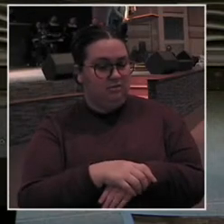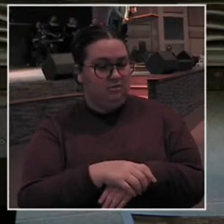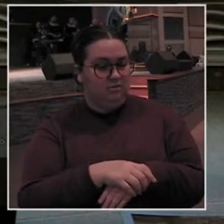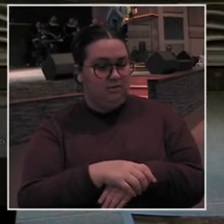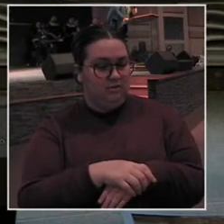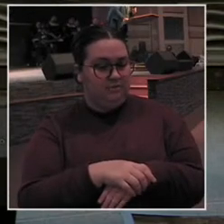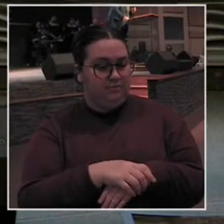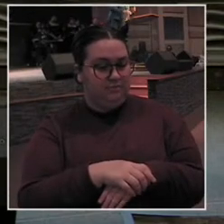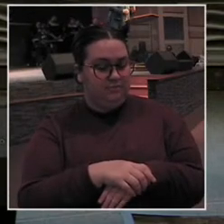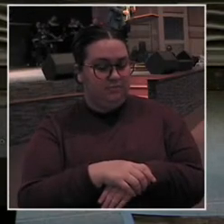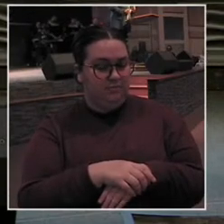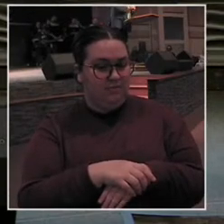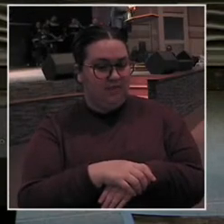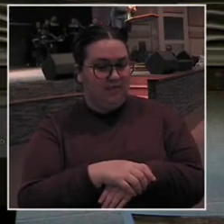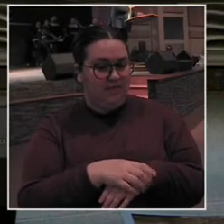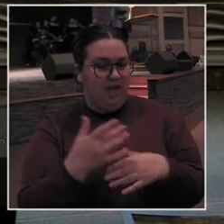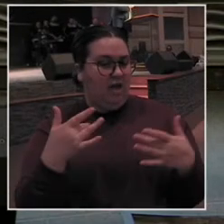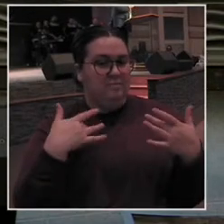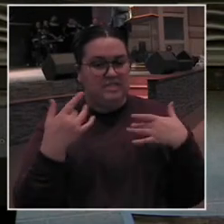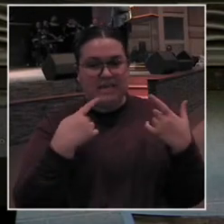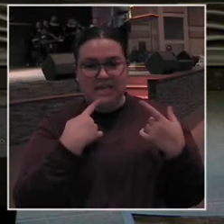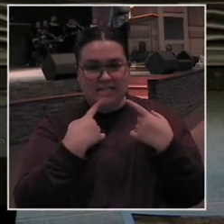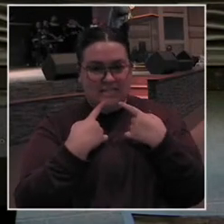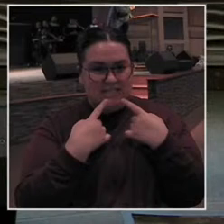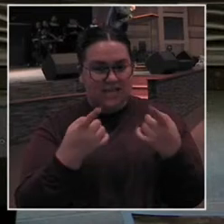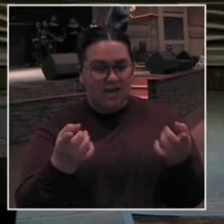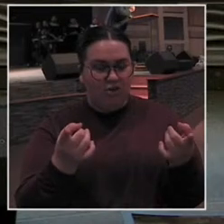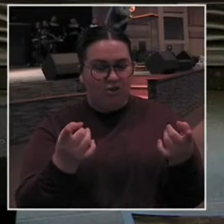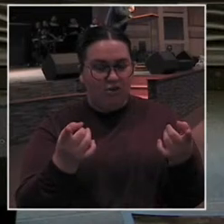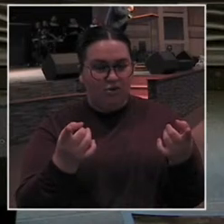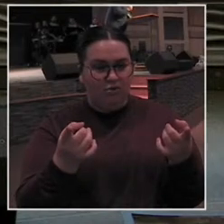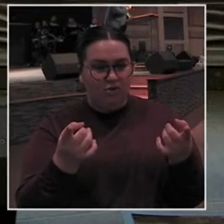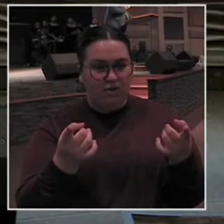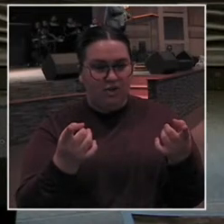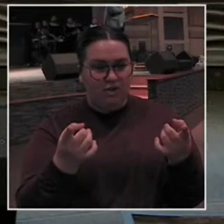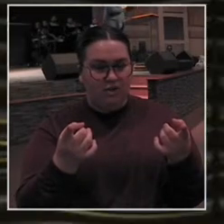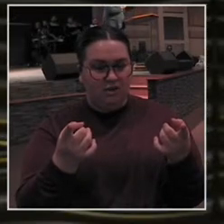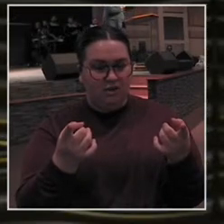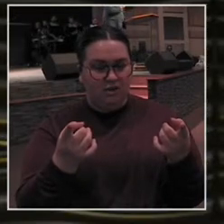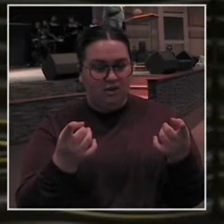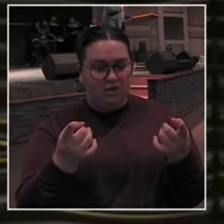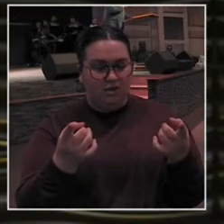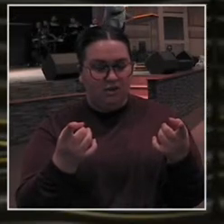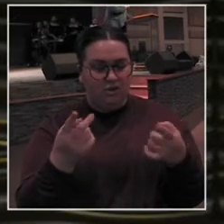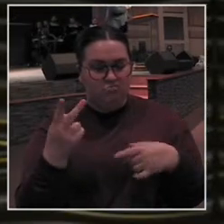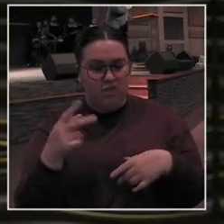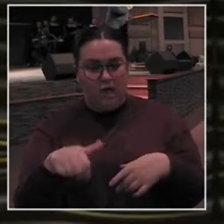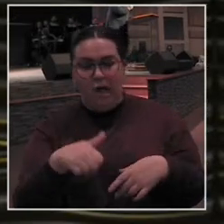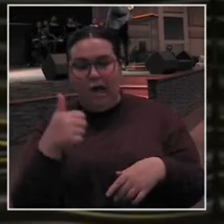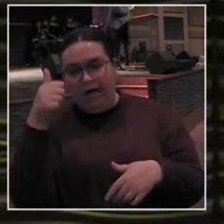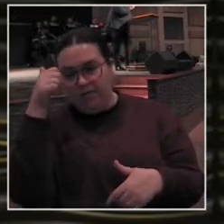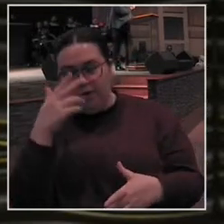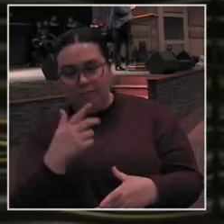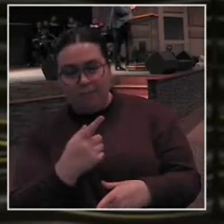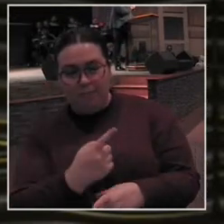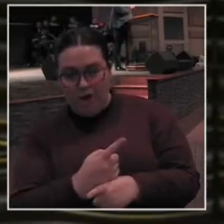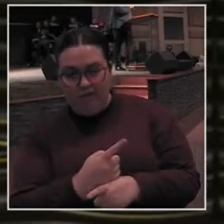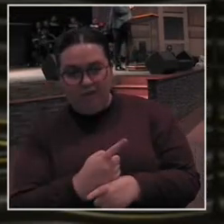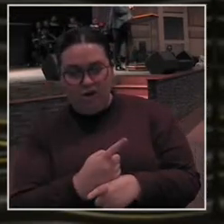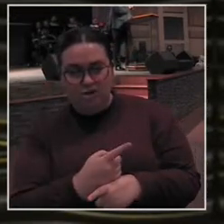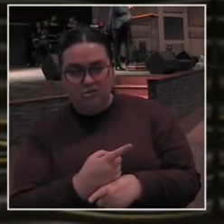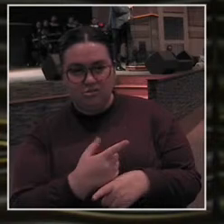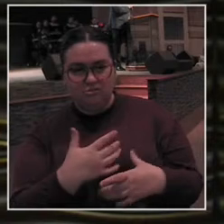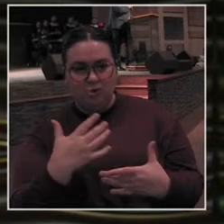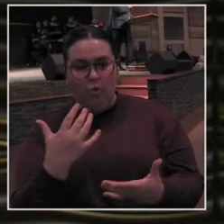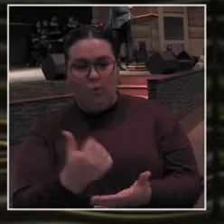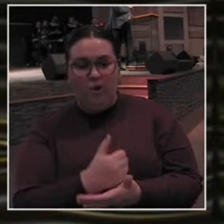more formal thing, but I can't help myself on some of this. The O'Neill boys placed fifth. We thank God for that out of all of them that were